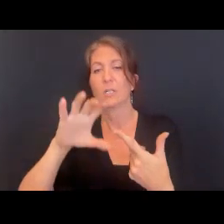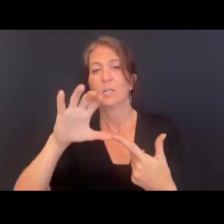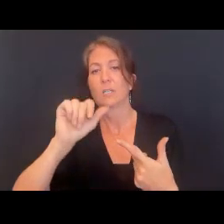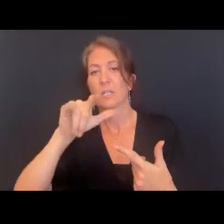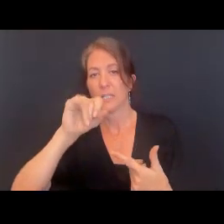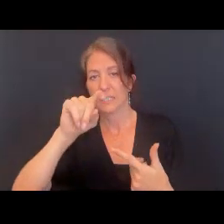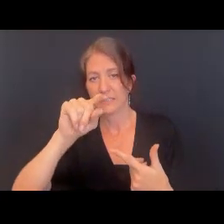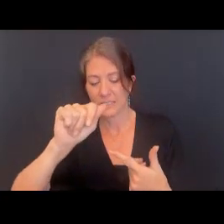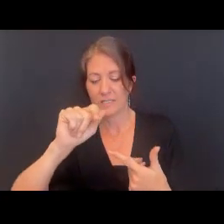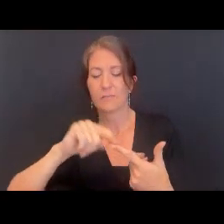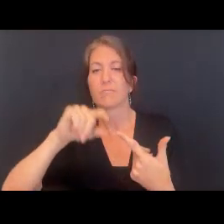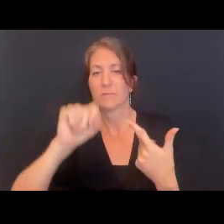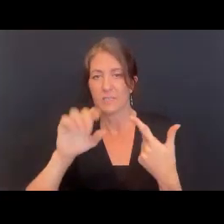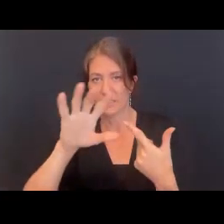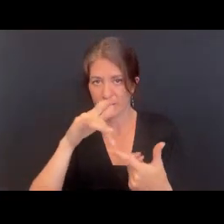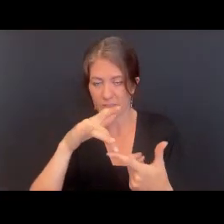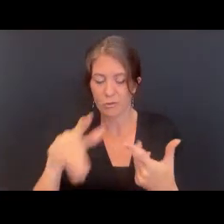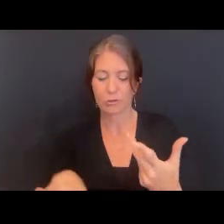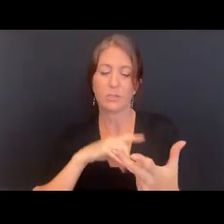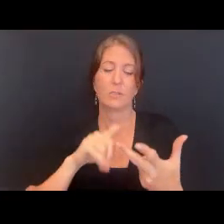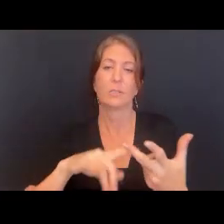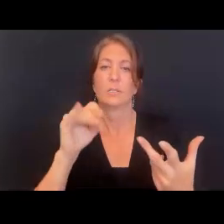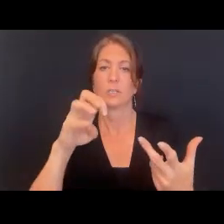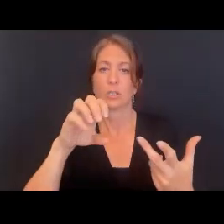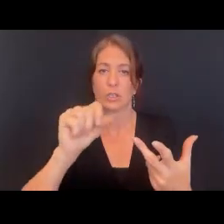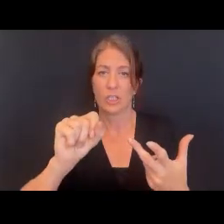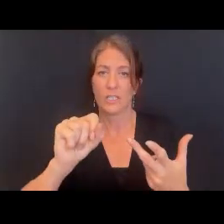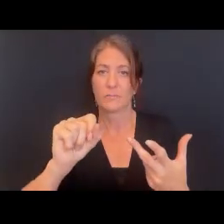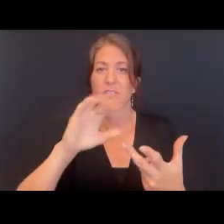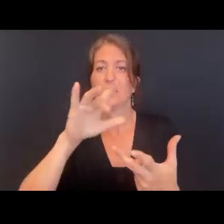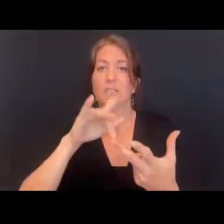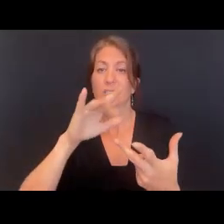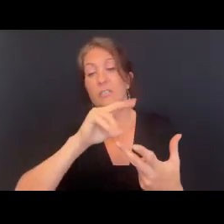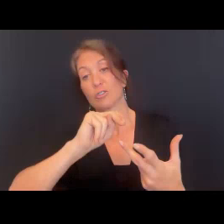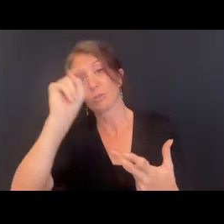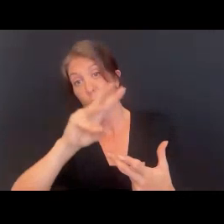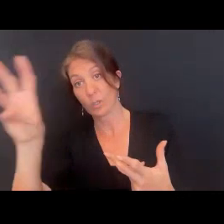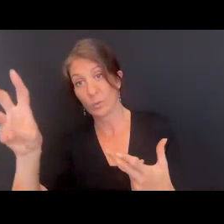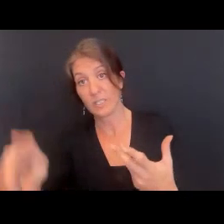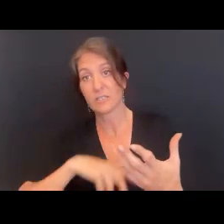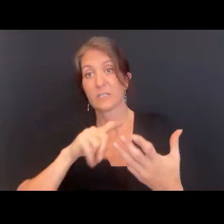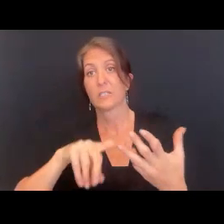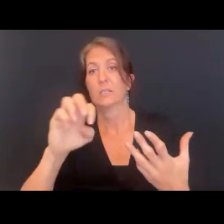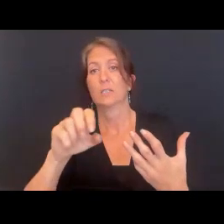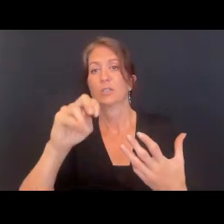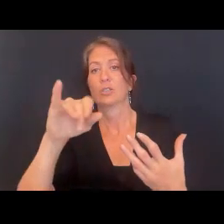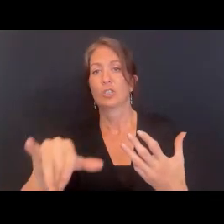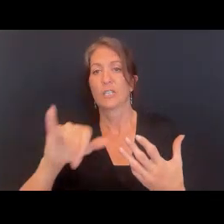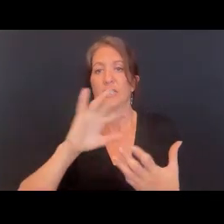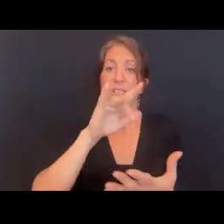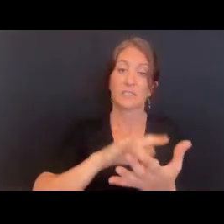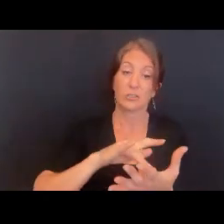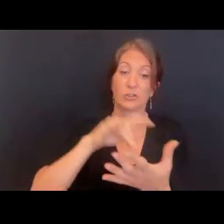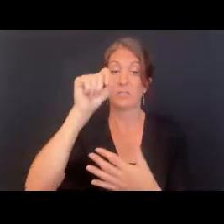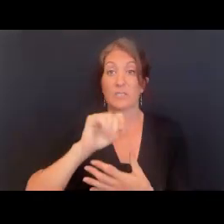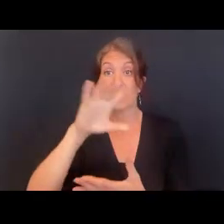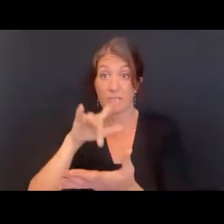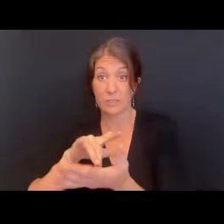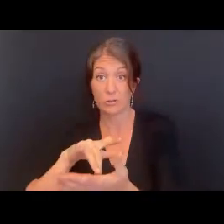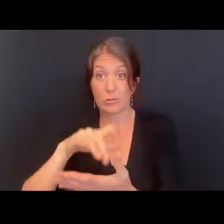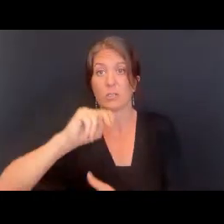Region. James is Central and Northwest Region. Jenny is Central, South Central, and Northwest Regions. Martin is